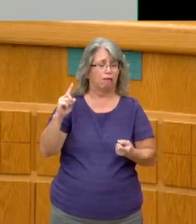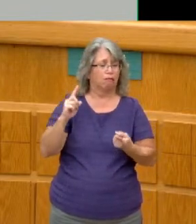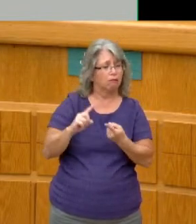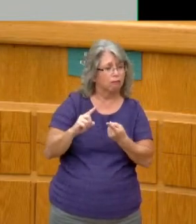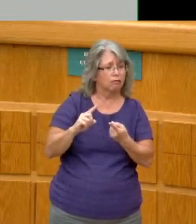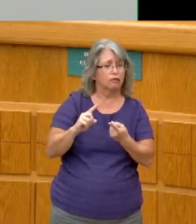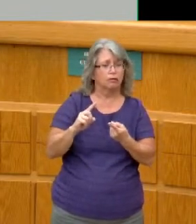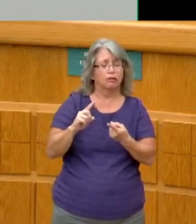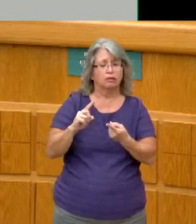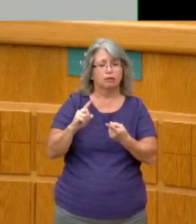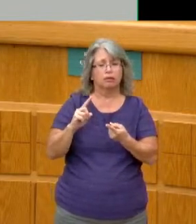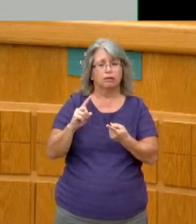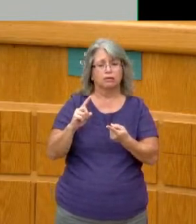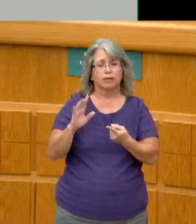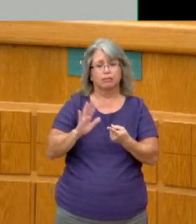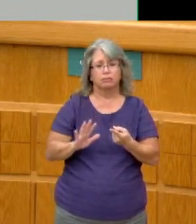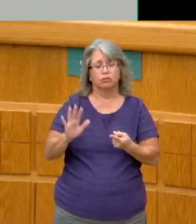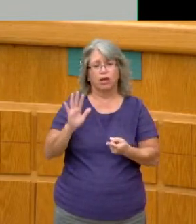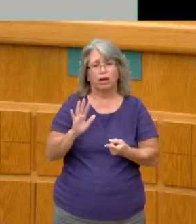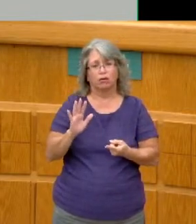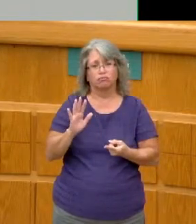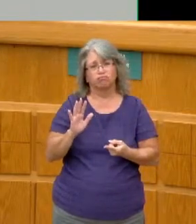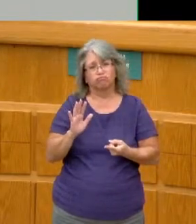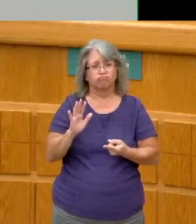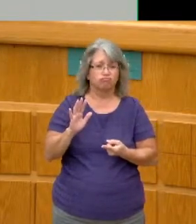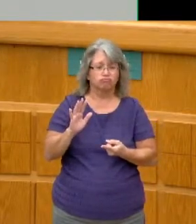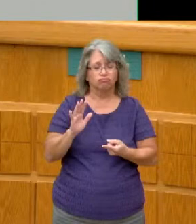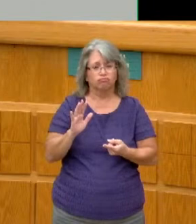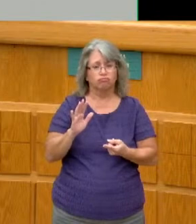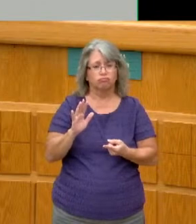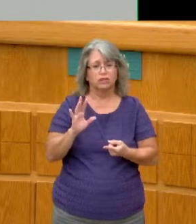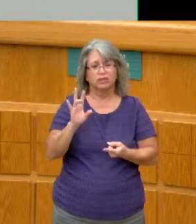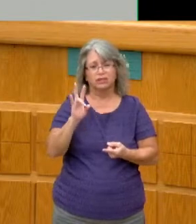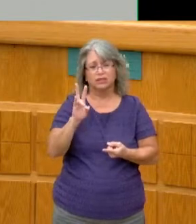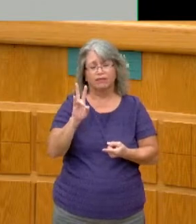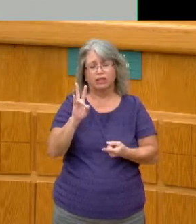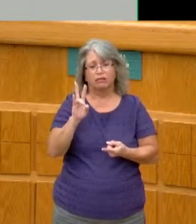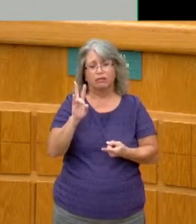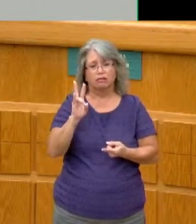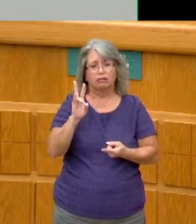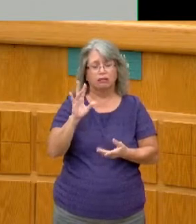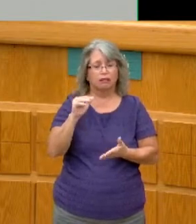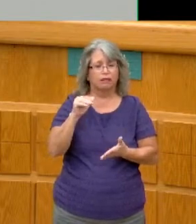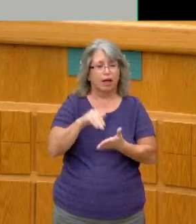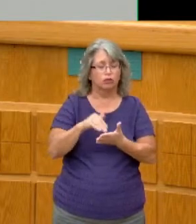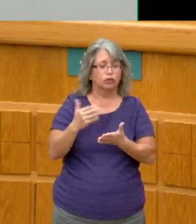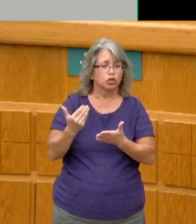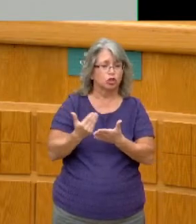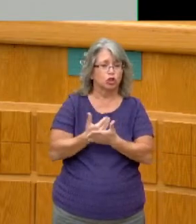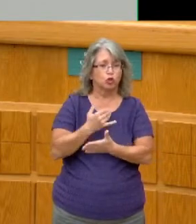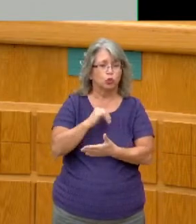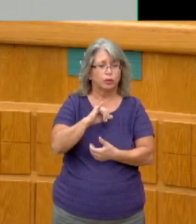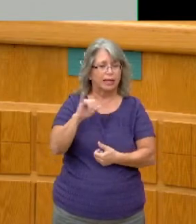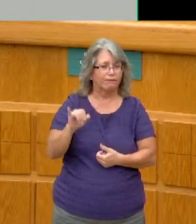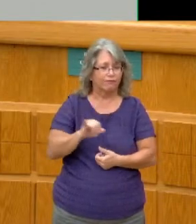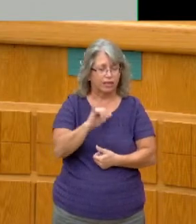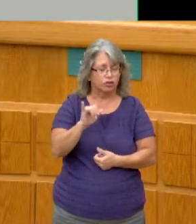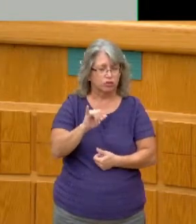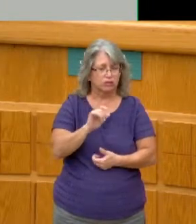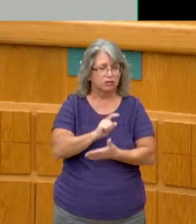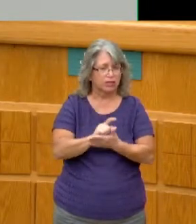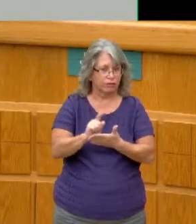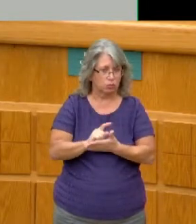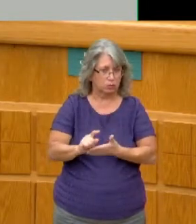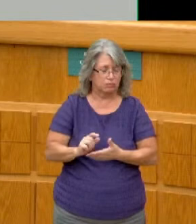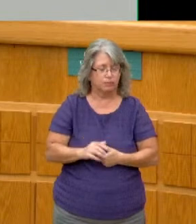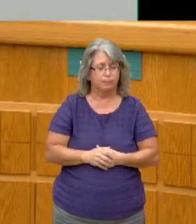model infections, we're down to around around 7,000 new infections weekly. And